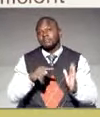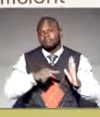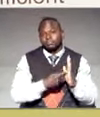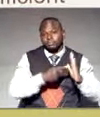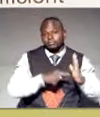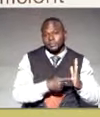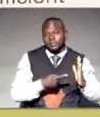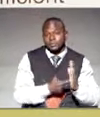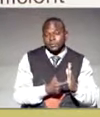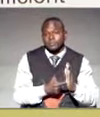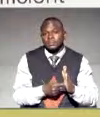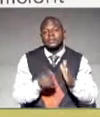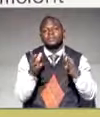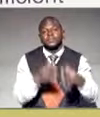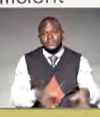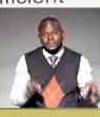be taken into consideration